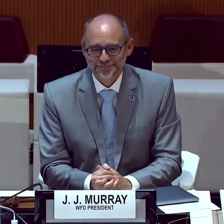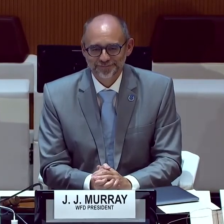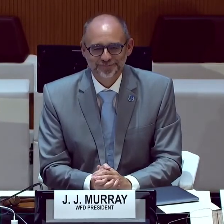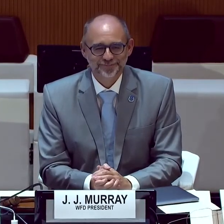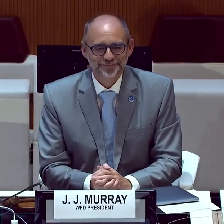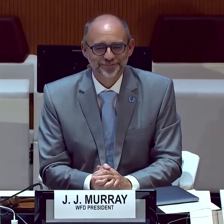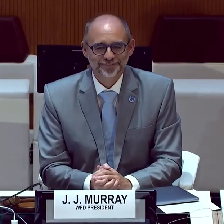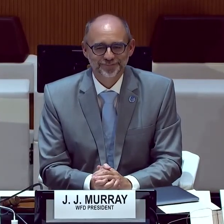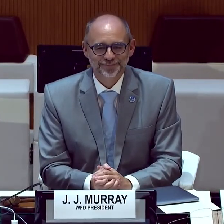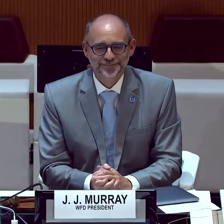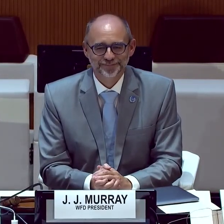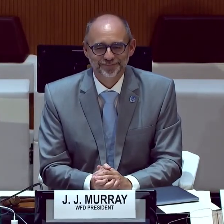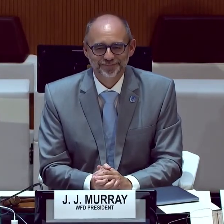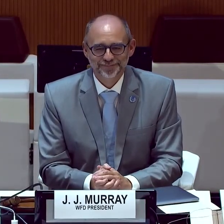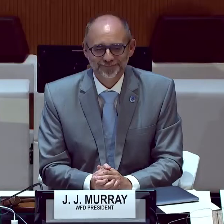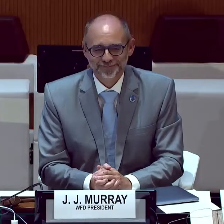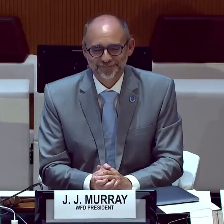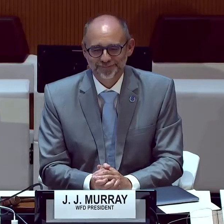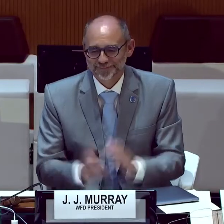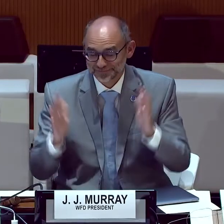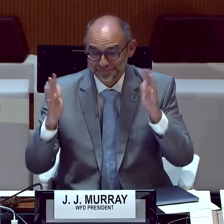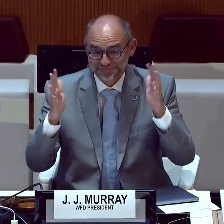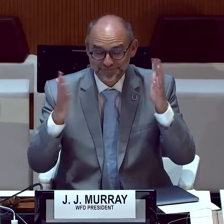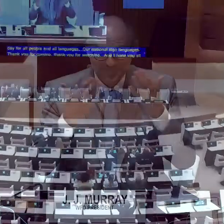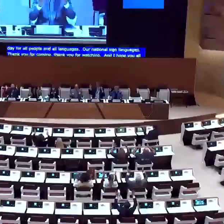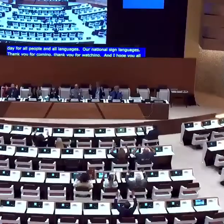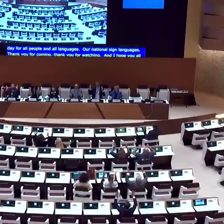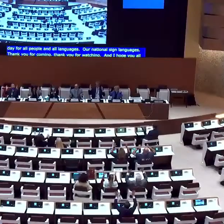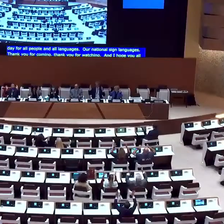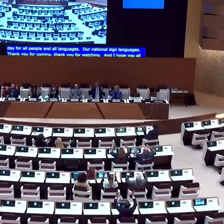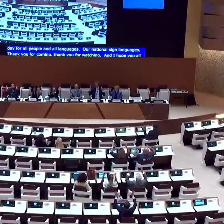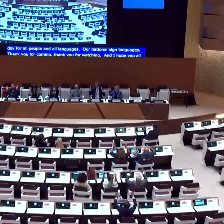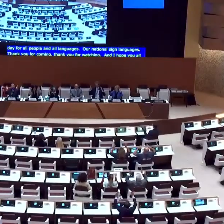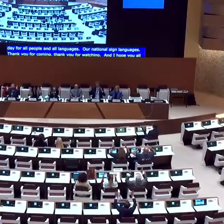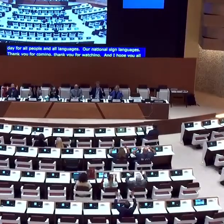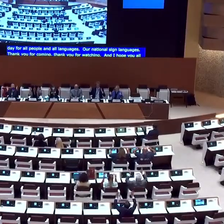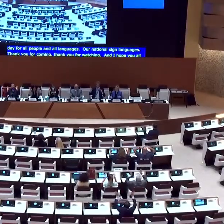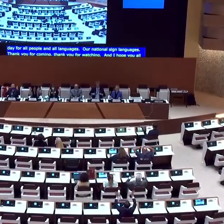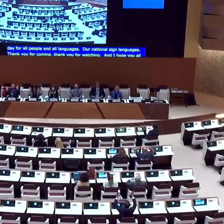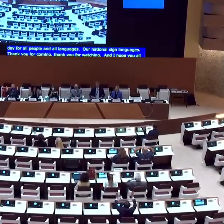Thank you.